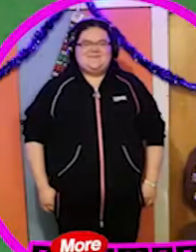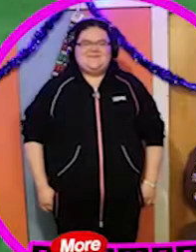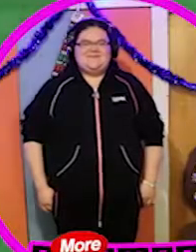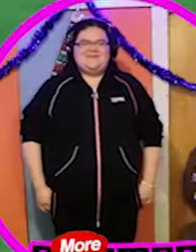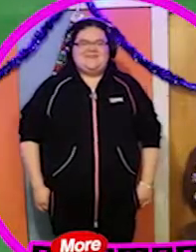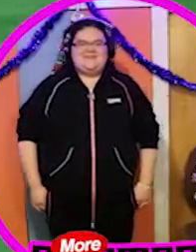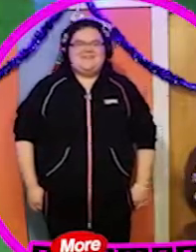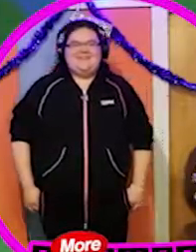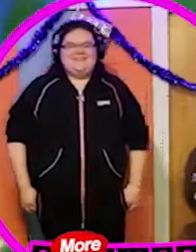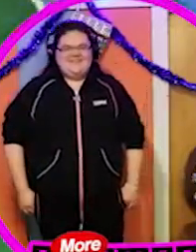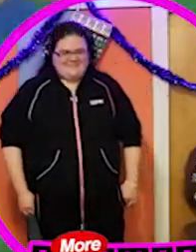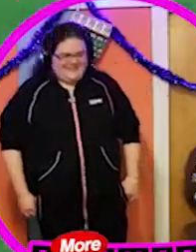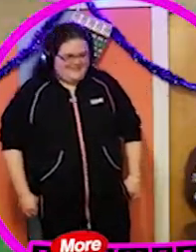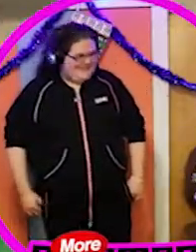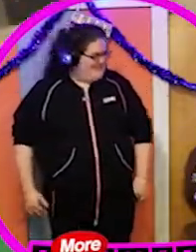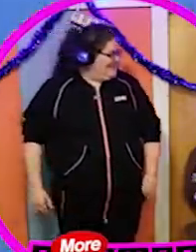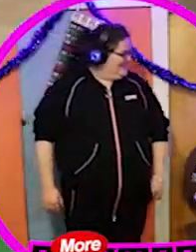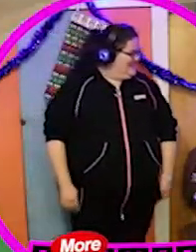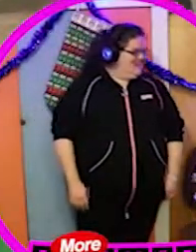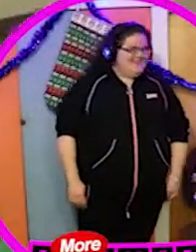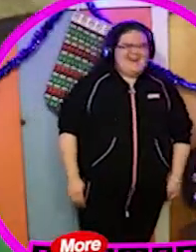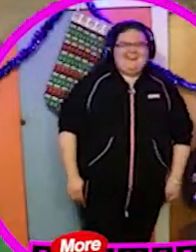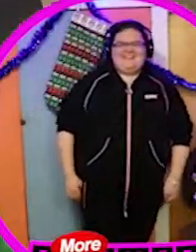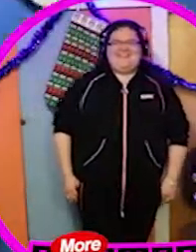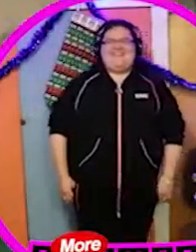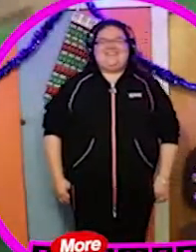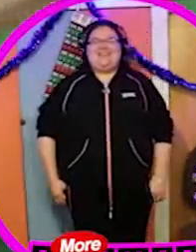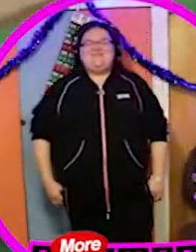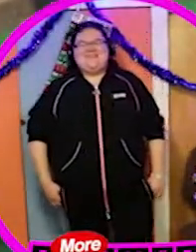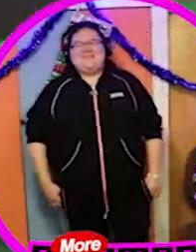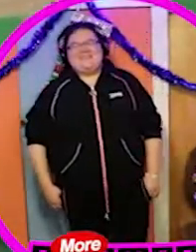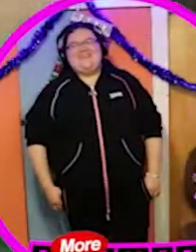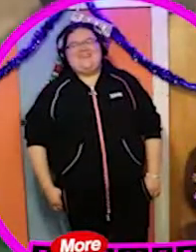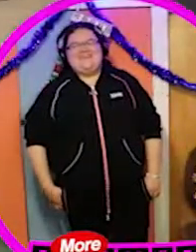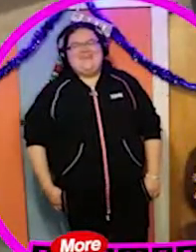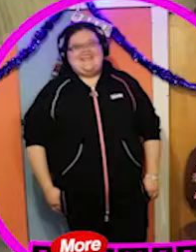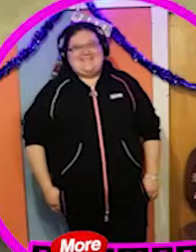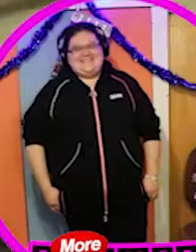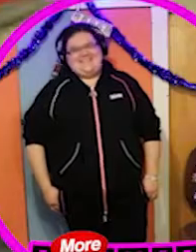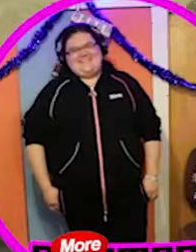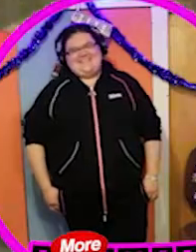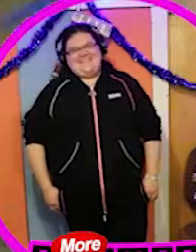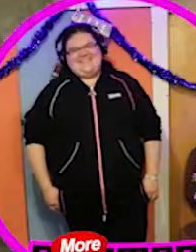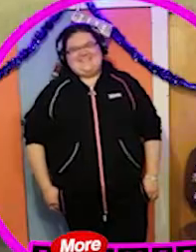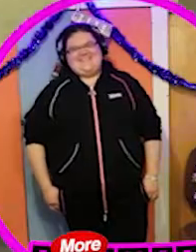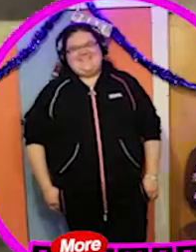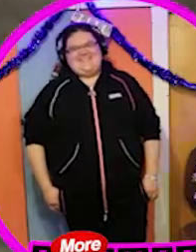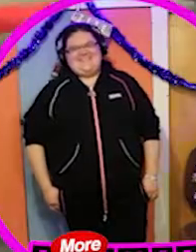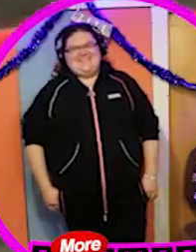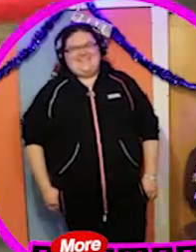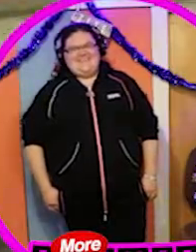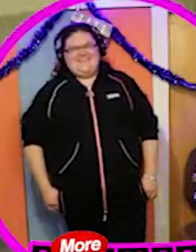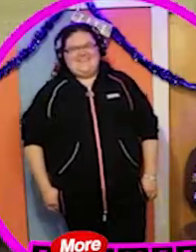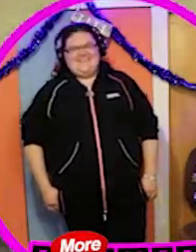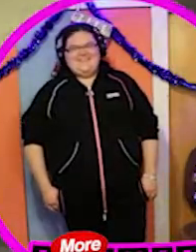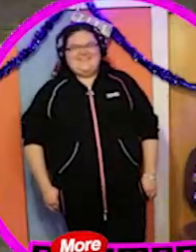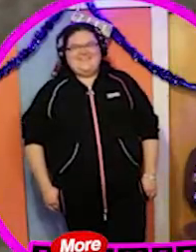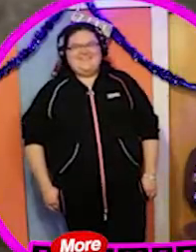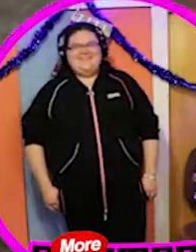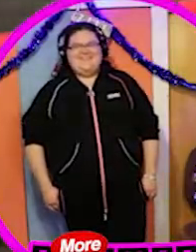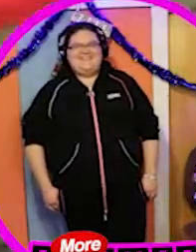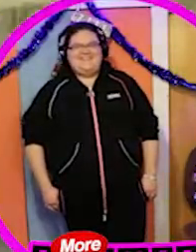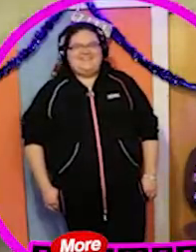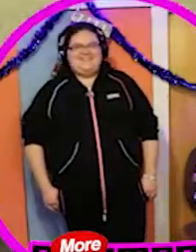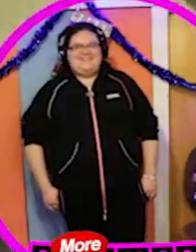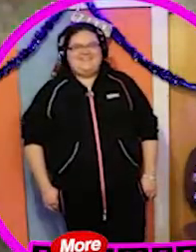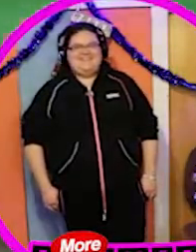Nah, I'm tired. It's tired, you're late. Yep. Right, come on. I'm thinking the same thing. It's tired, I'm late. Oh my god. I'm